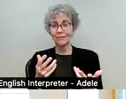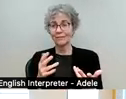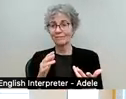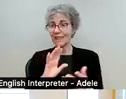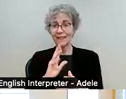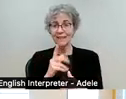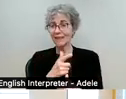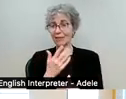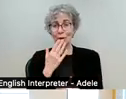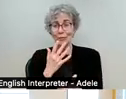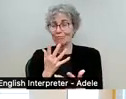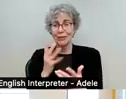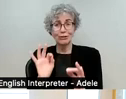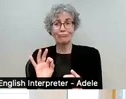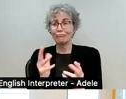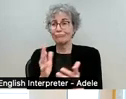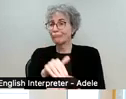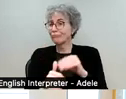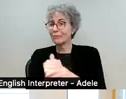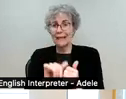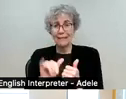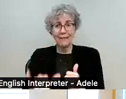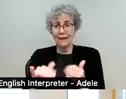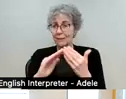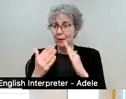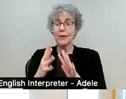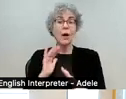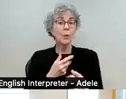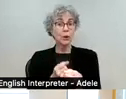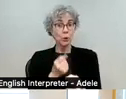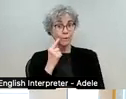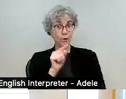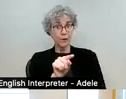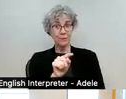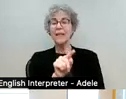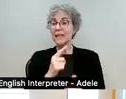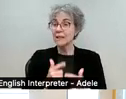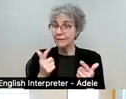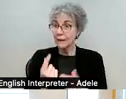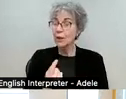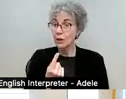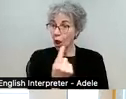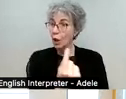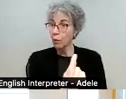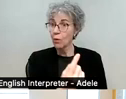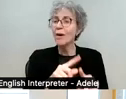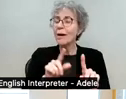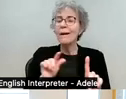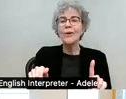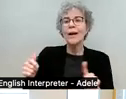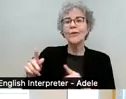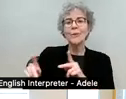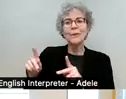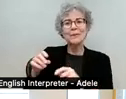into that community. And the way we've structured our supports is that he's living alone, but there are other people in that building who might